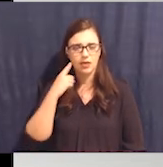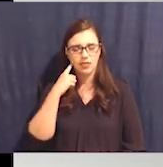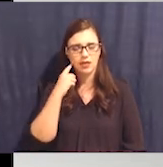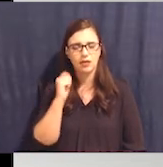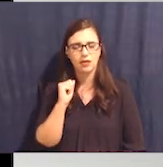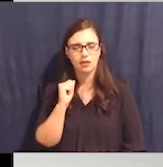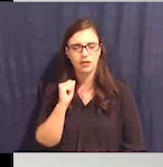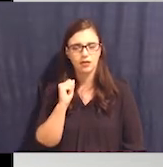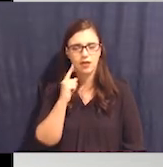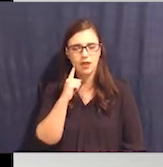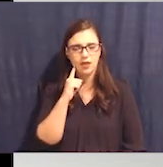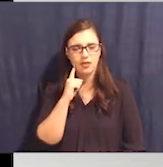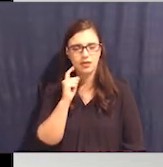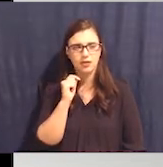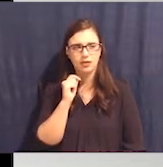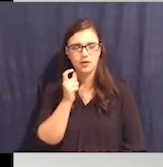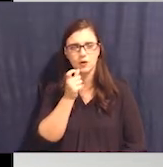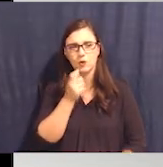I think